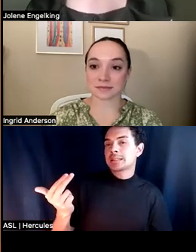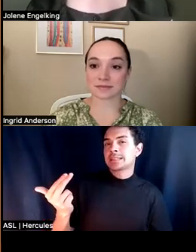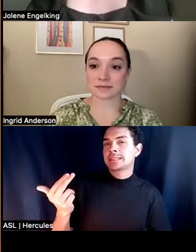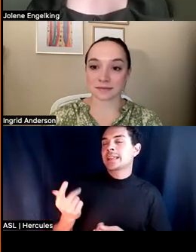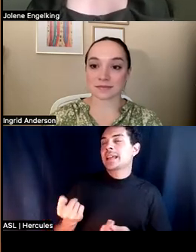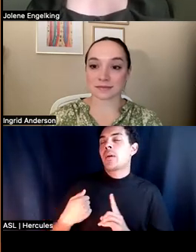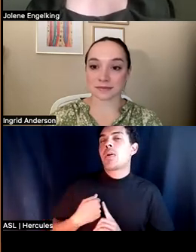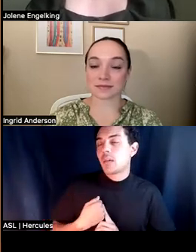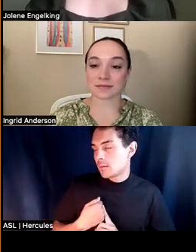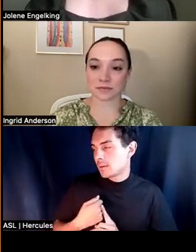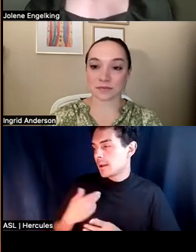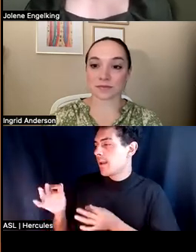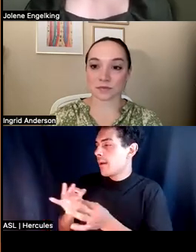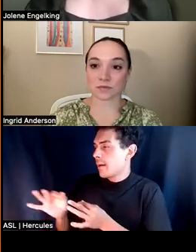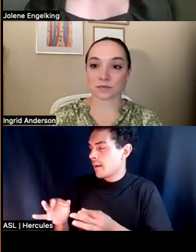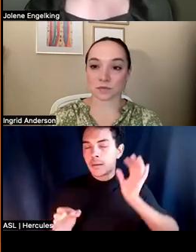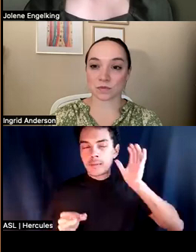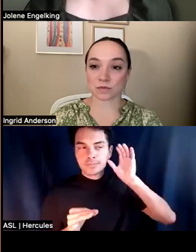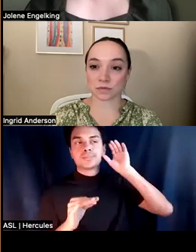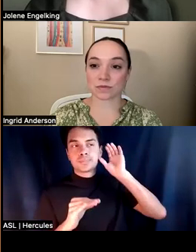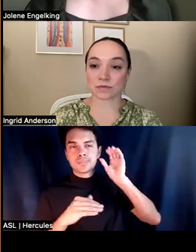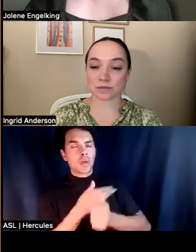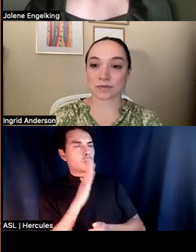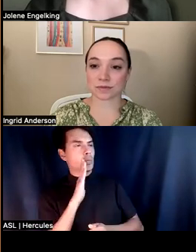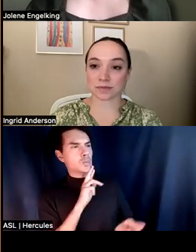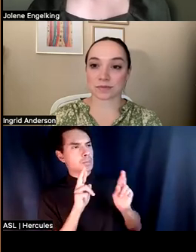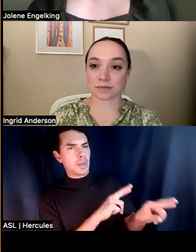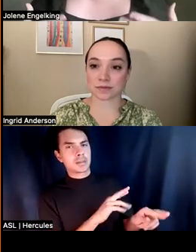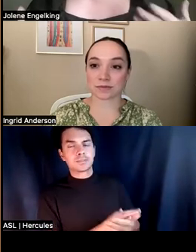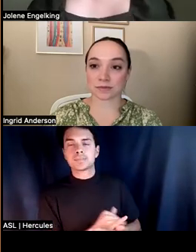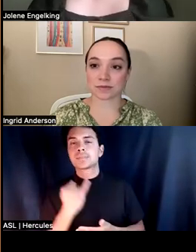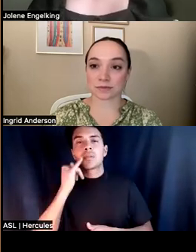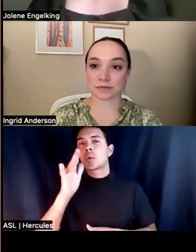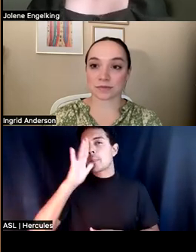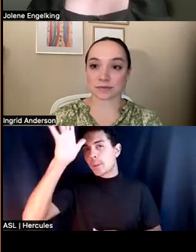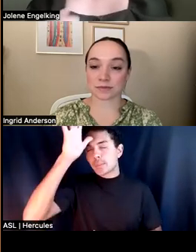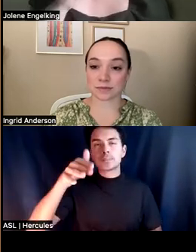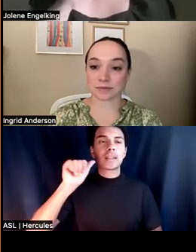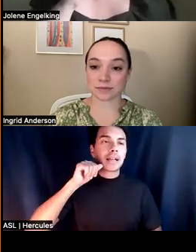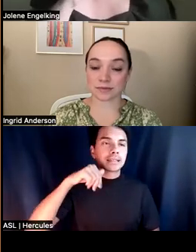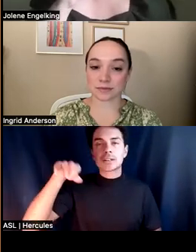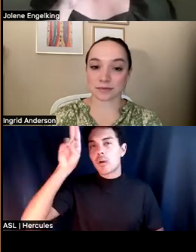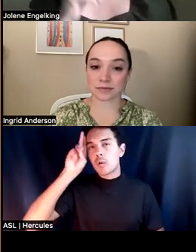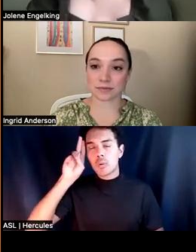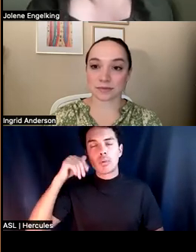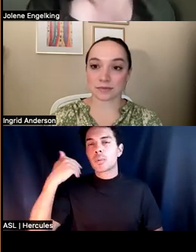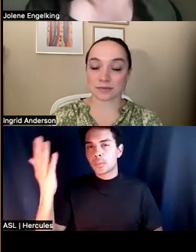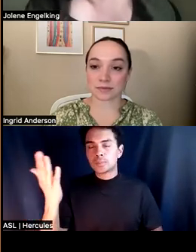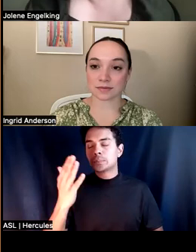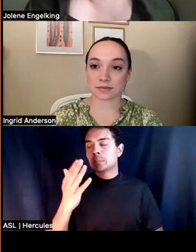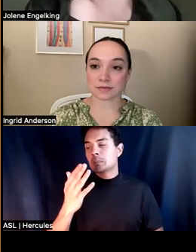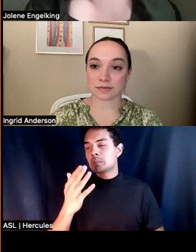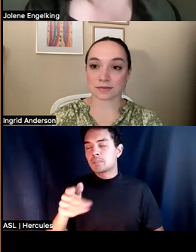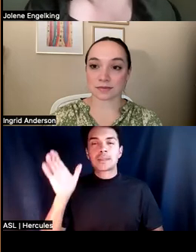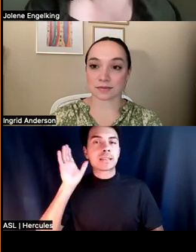you going to respond to that? If you are a parent or an auntie or an uncle and you're hearing, I have a